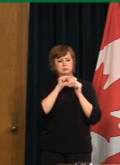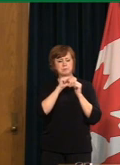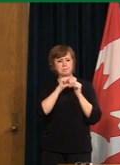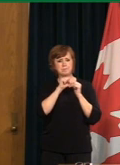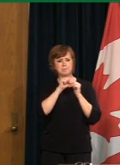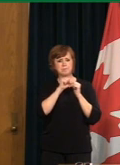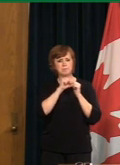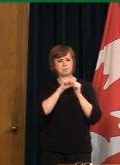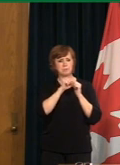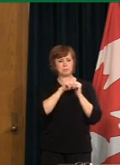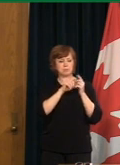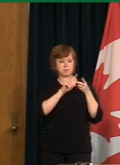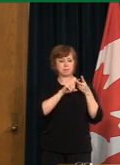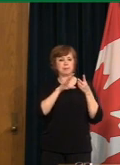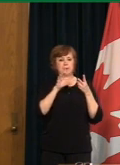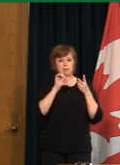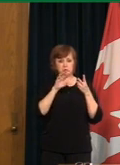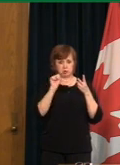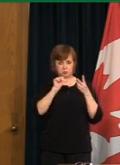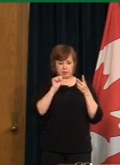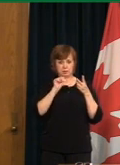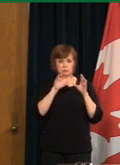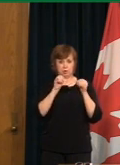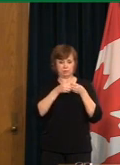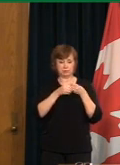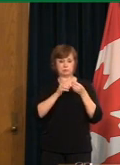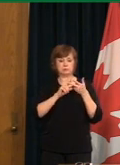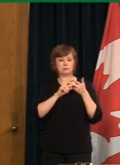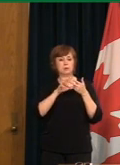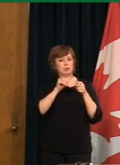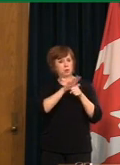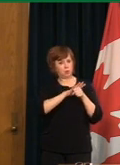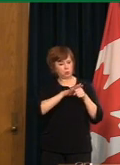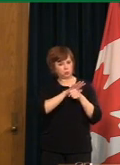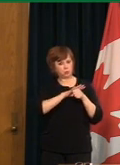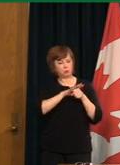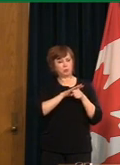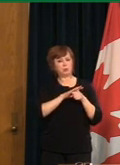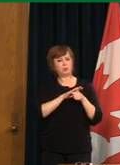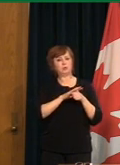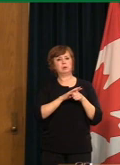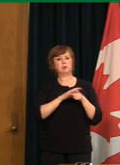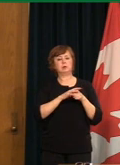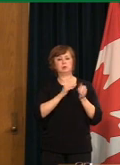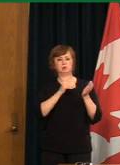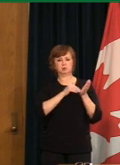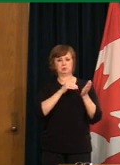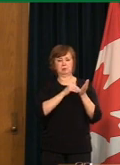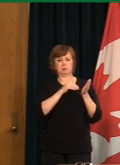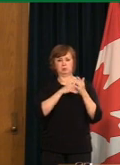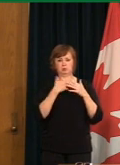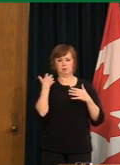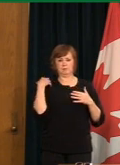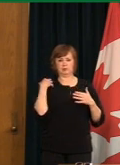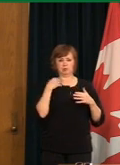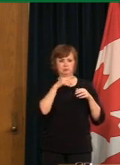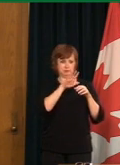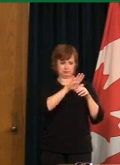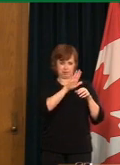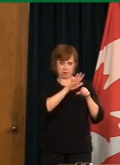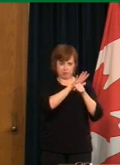not only Dr. Shahab's office, but the local medical health officers has really been strong throughout this